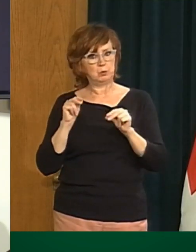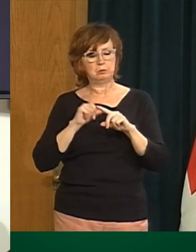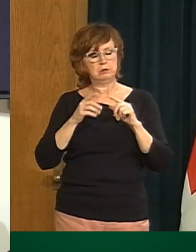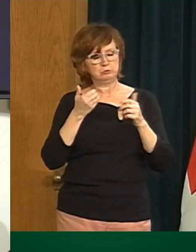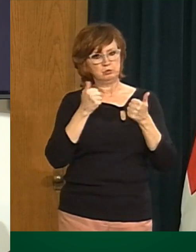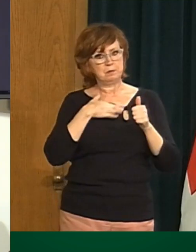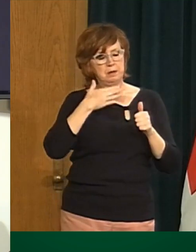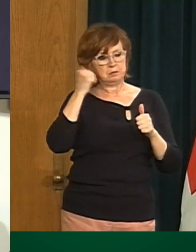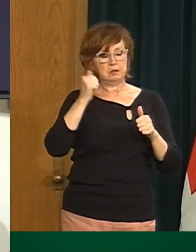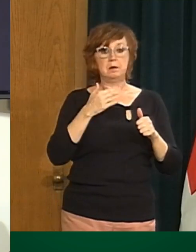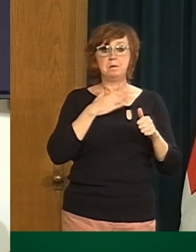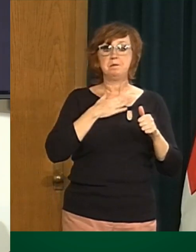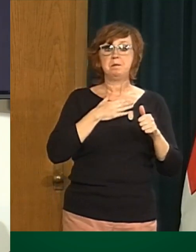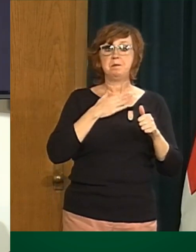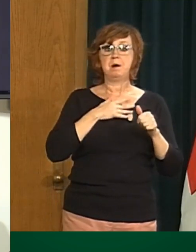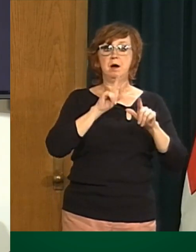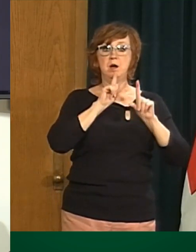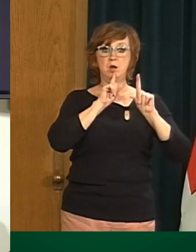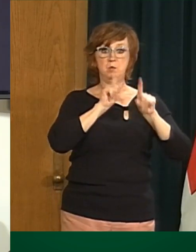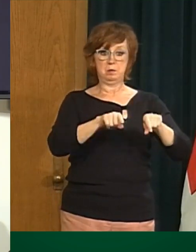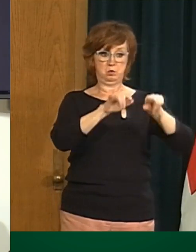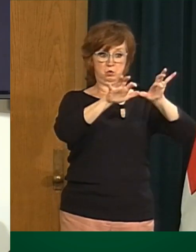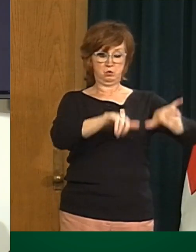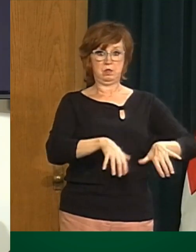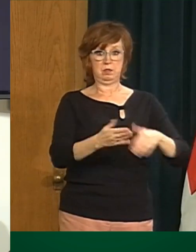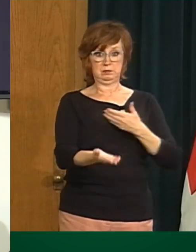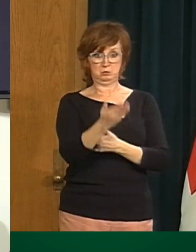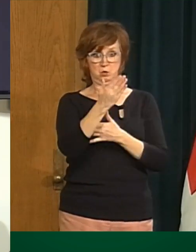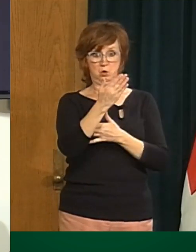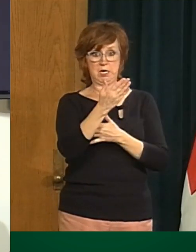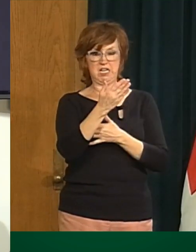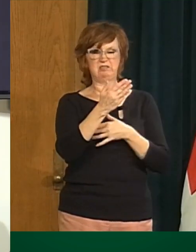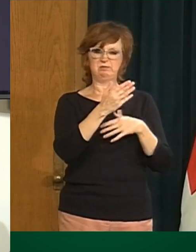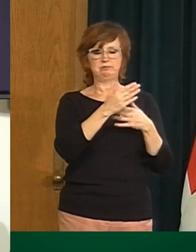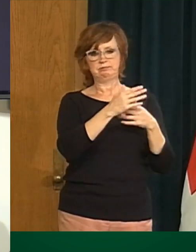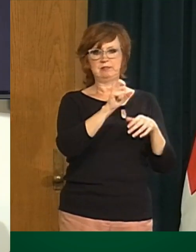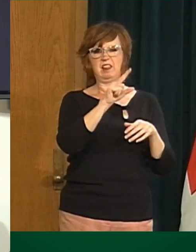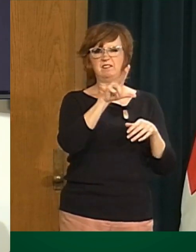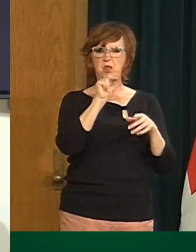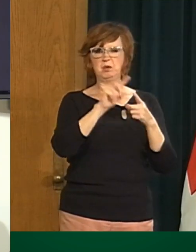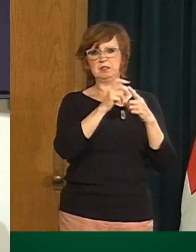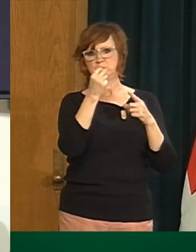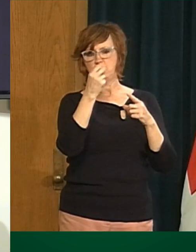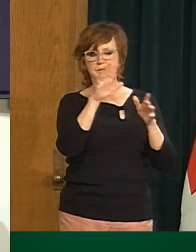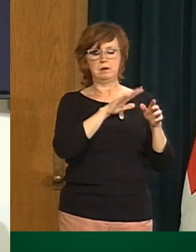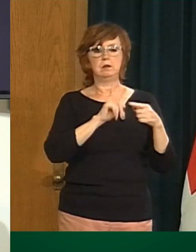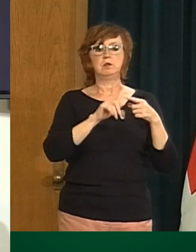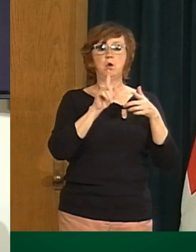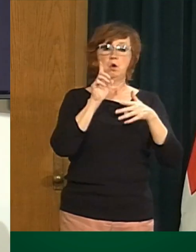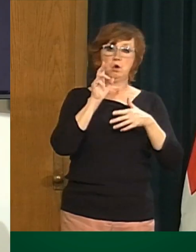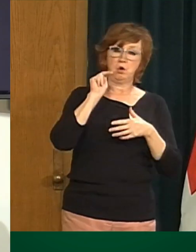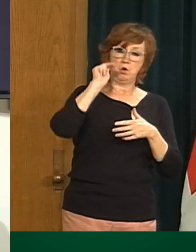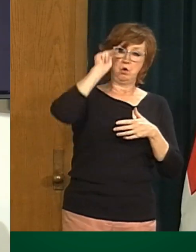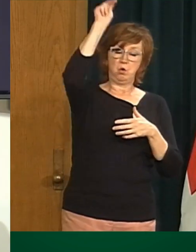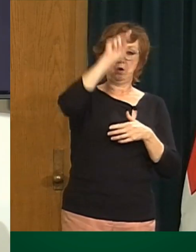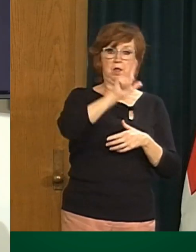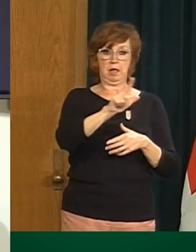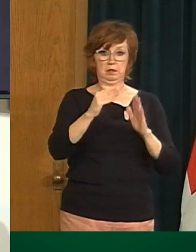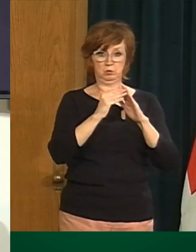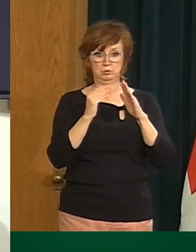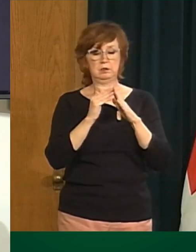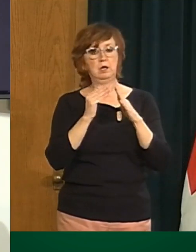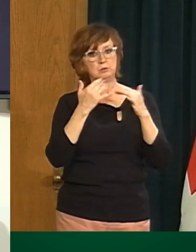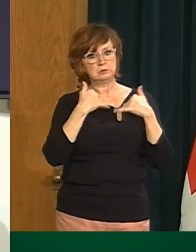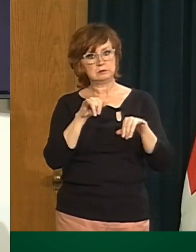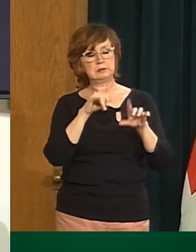this morning, here is the update across the province. So in the far north, for the Loche, we are continuing to target screening with a